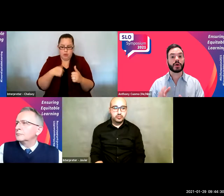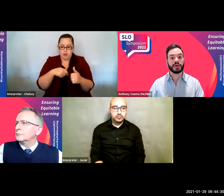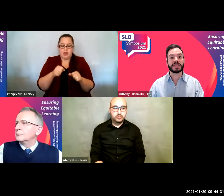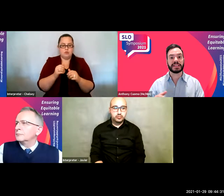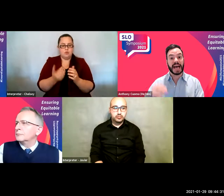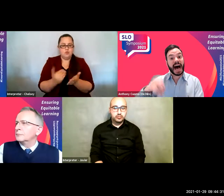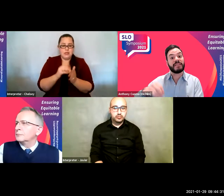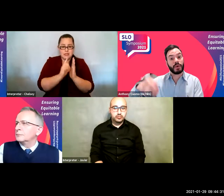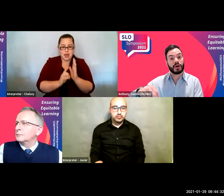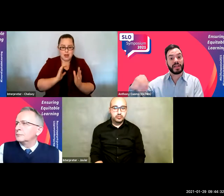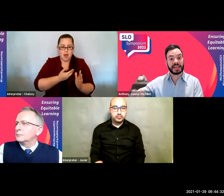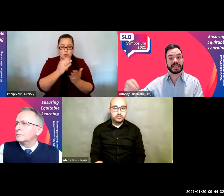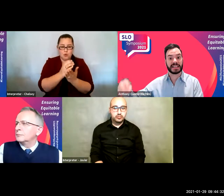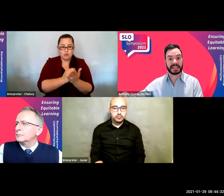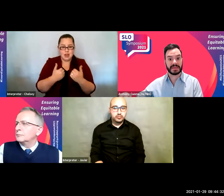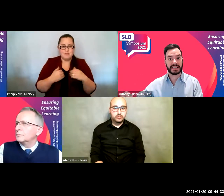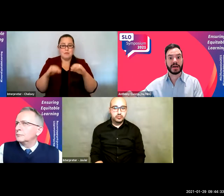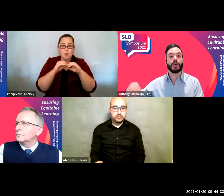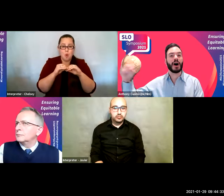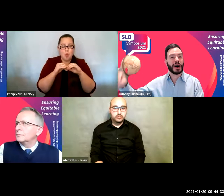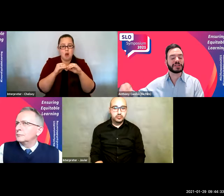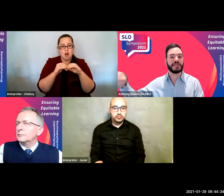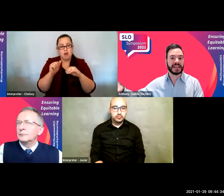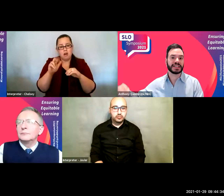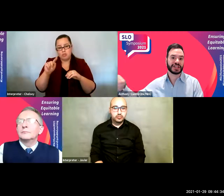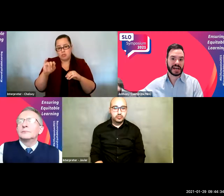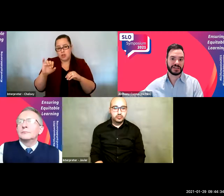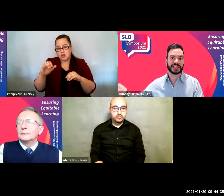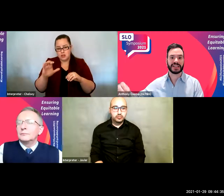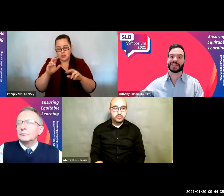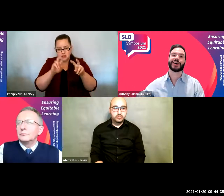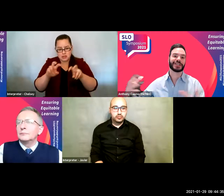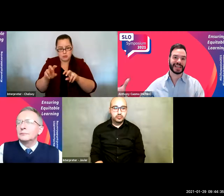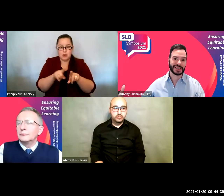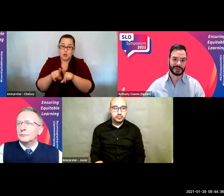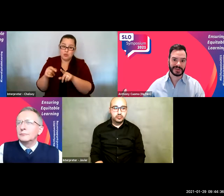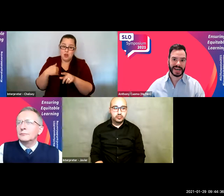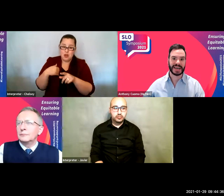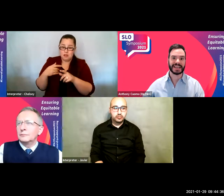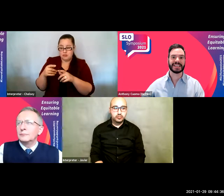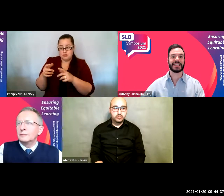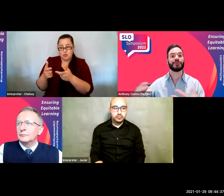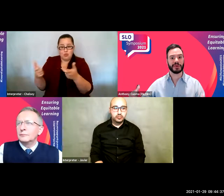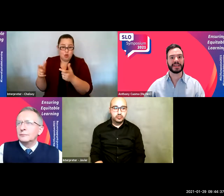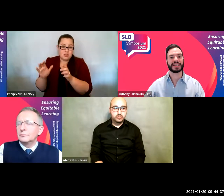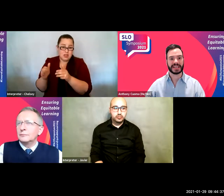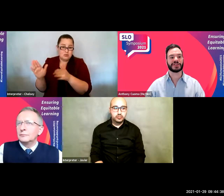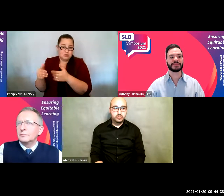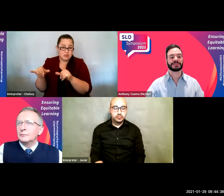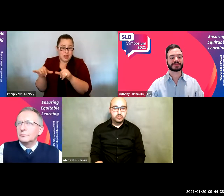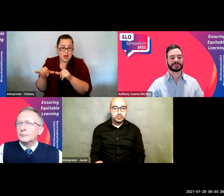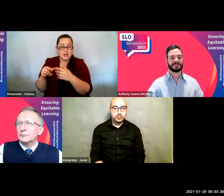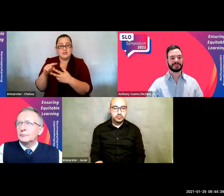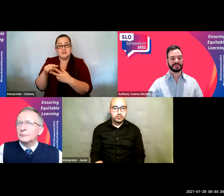our courses to have more authentic assessments while also facing challenges like large classroom size and enrollment, et